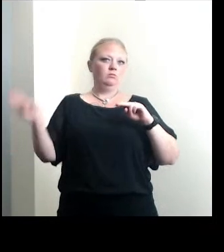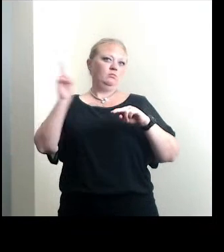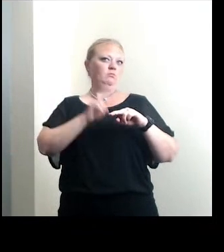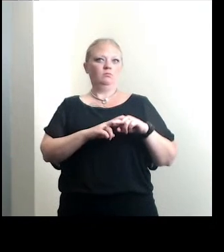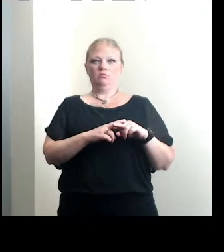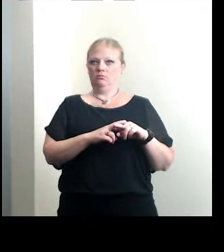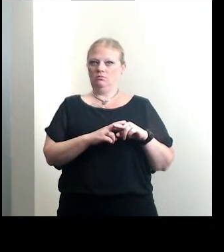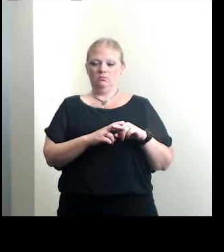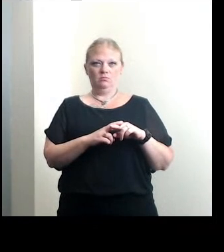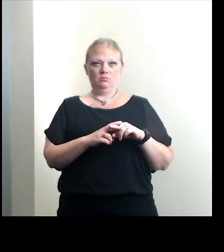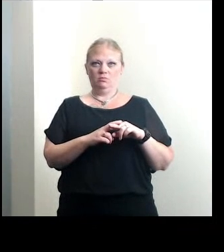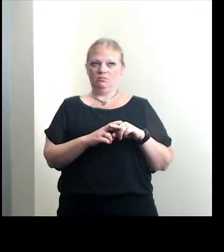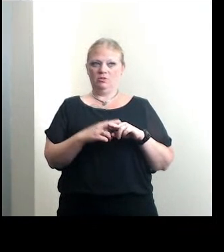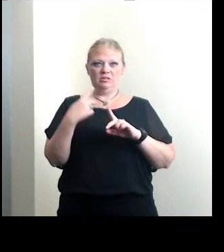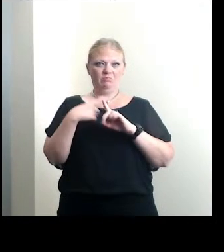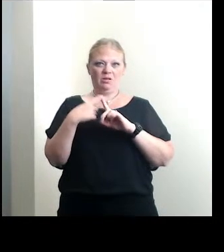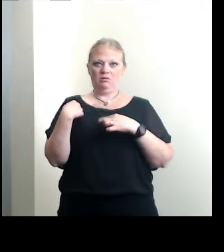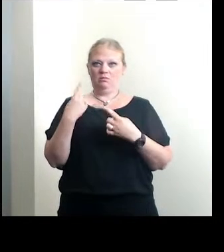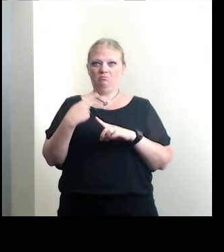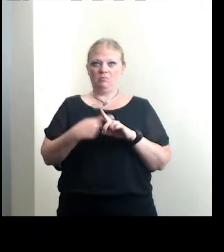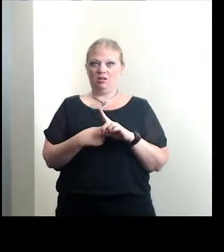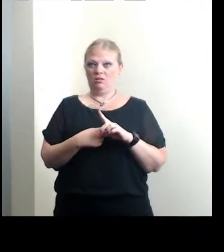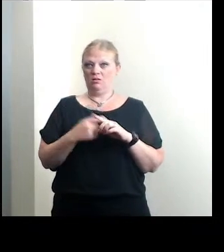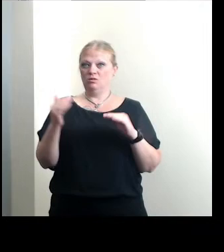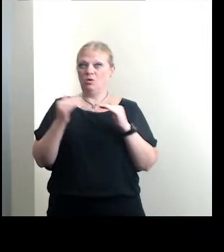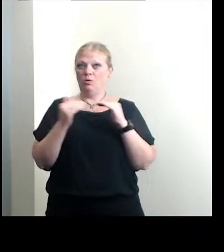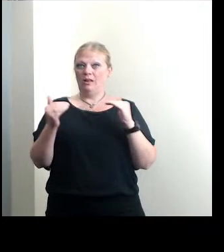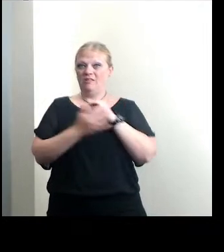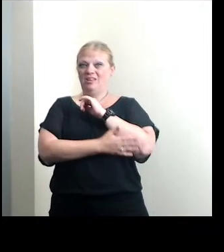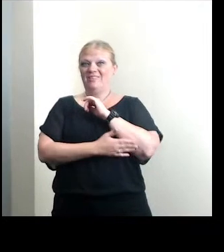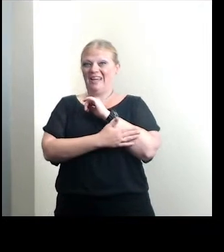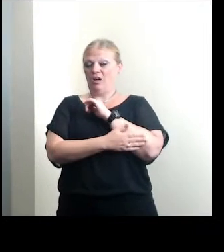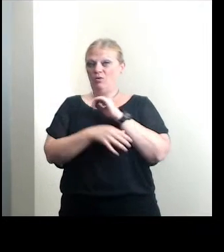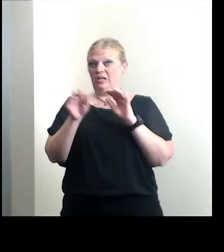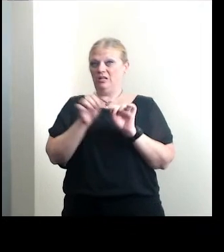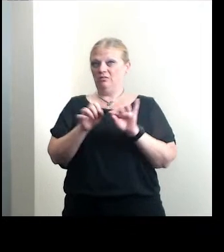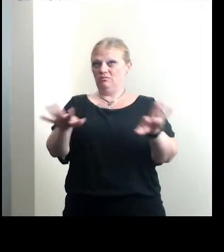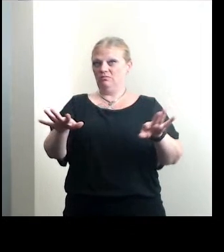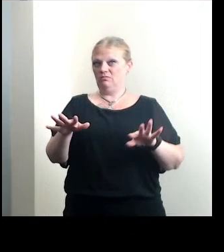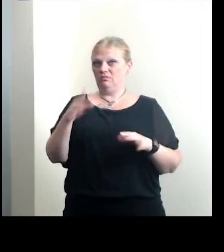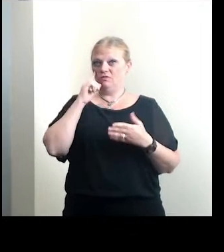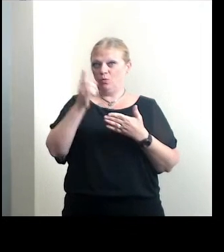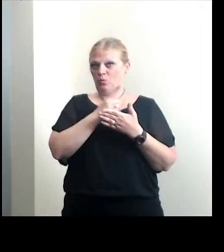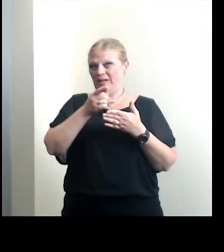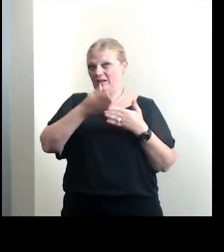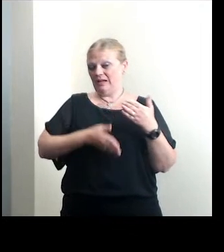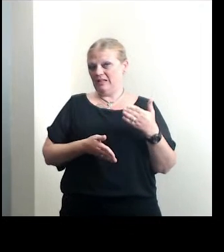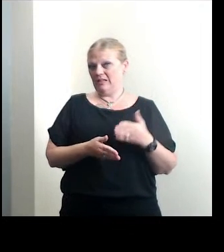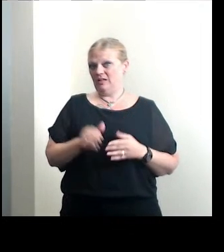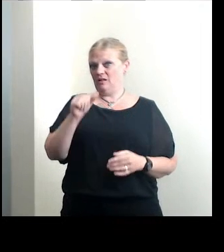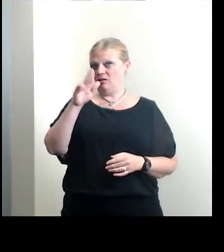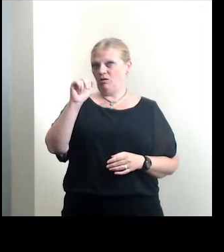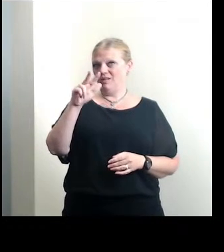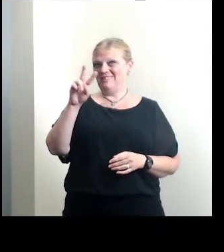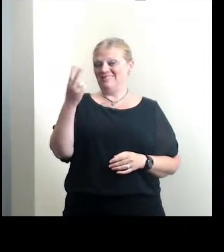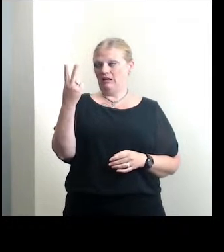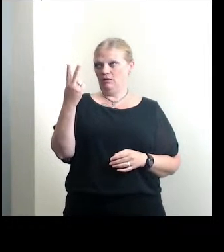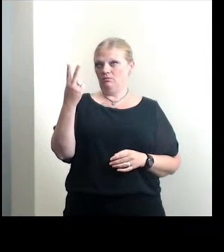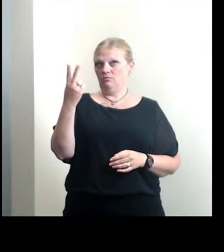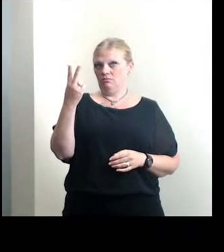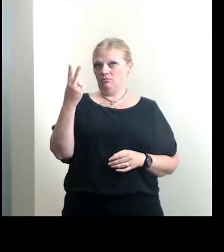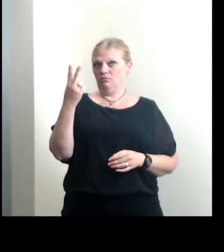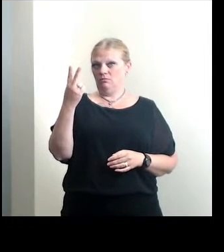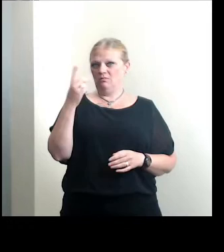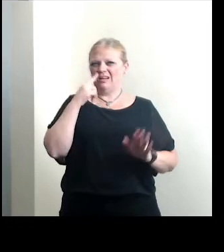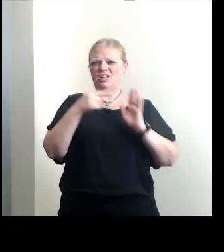in the last month. The level of county transmission for the week ending August 2nd,